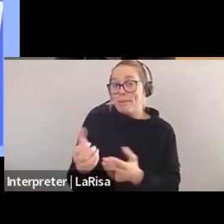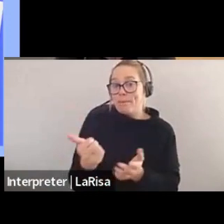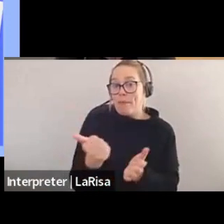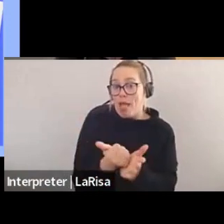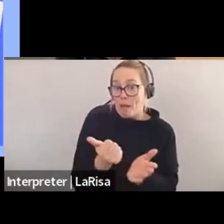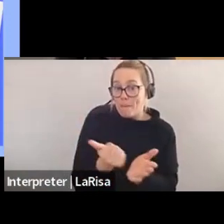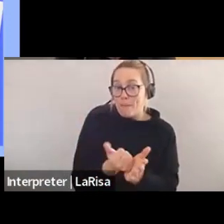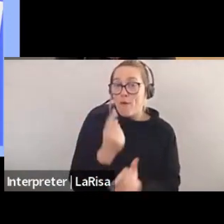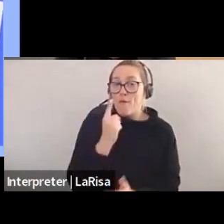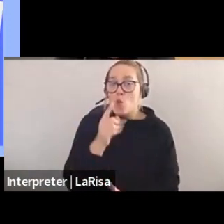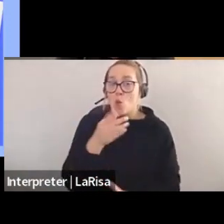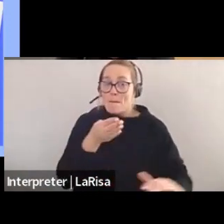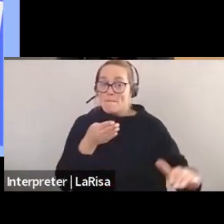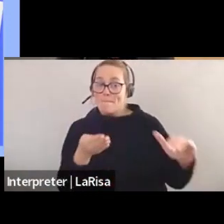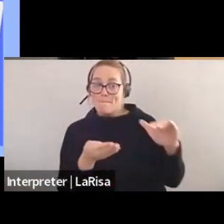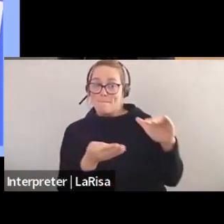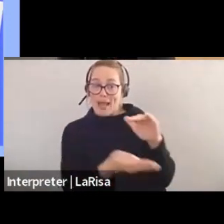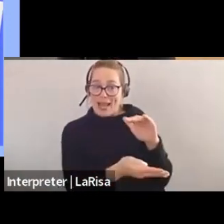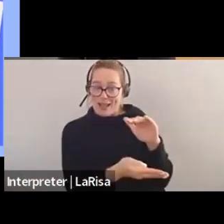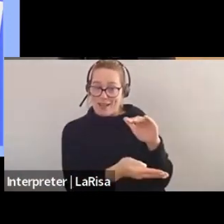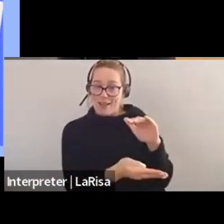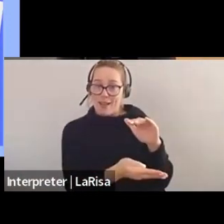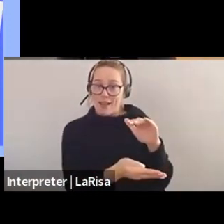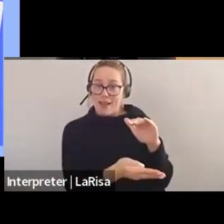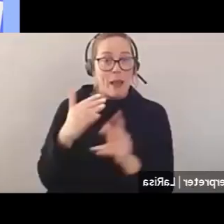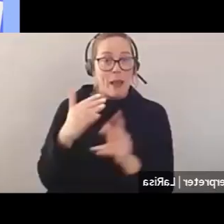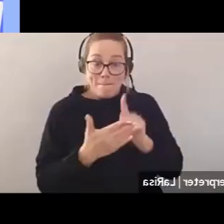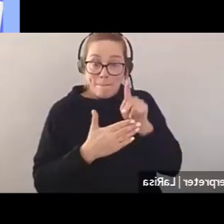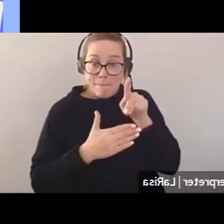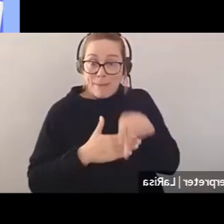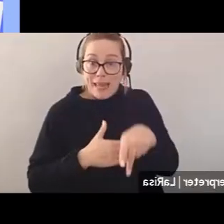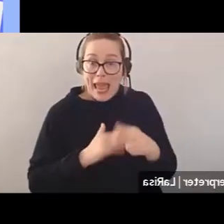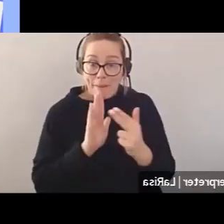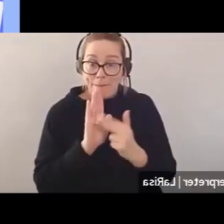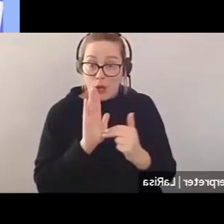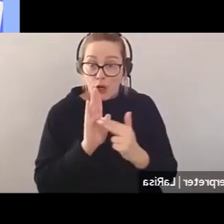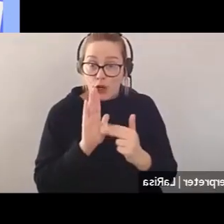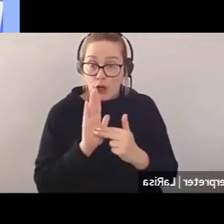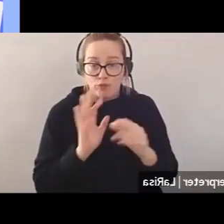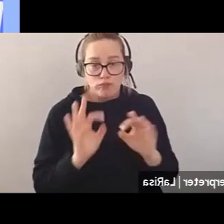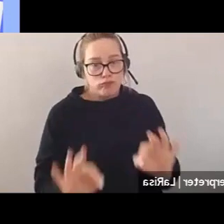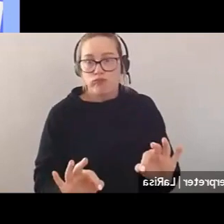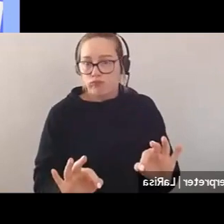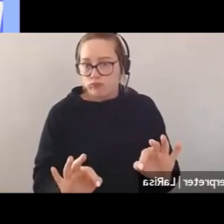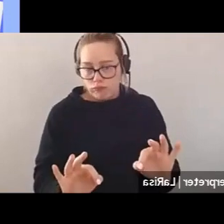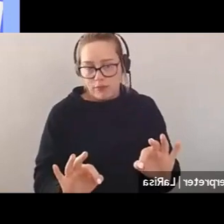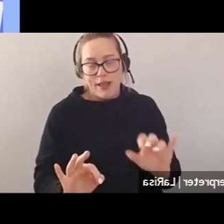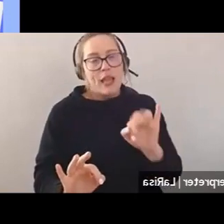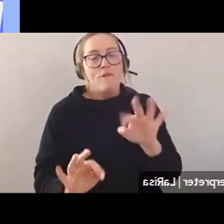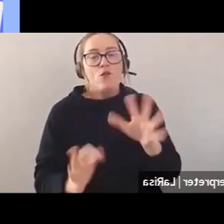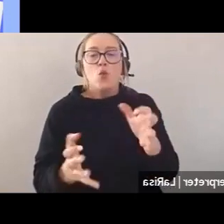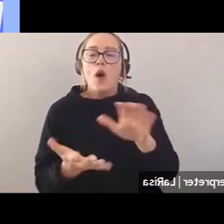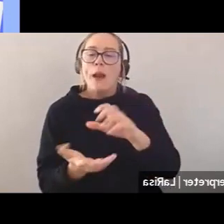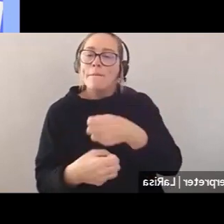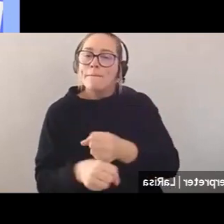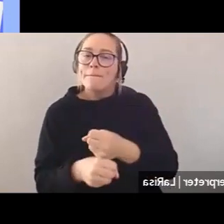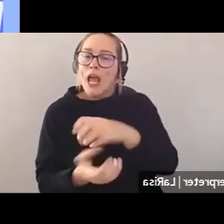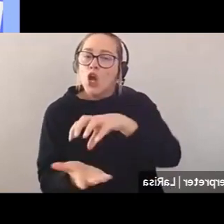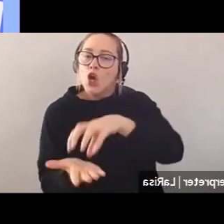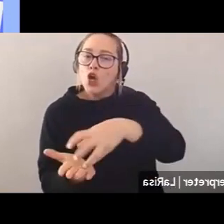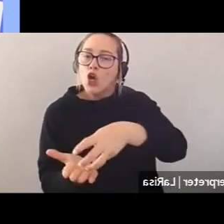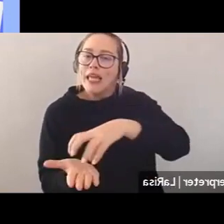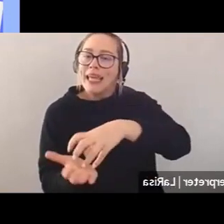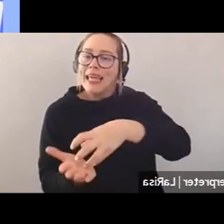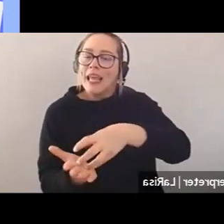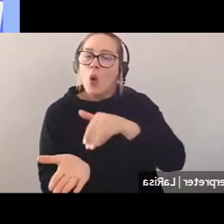So I'm going to give you a couple baking and cooking tips. One of the big ones for me for baking was the plant butter,